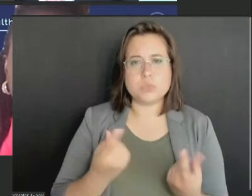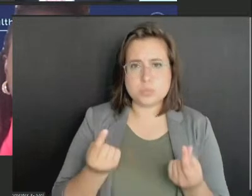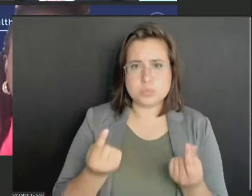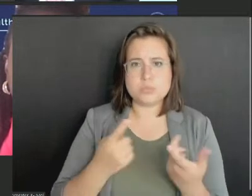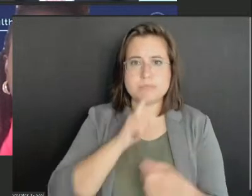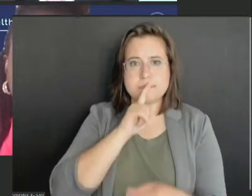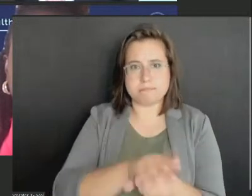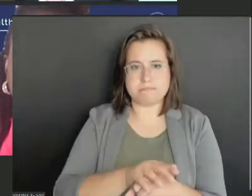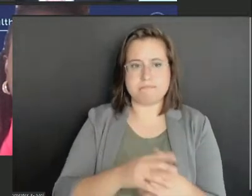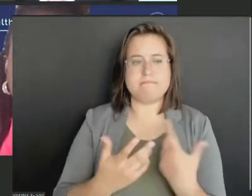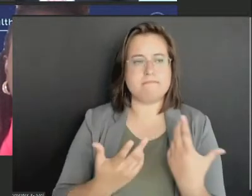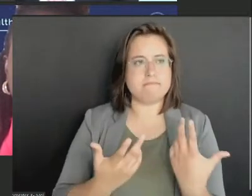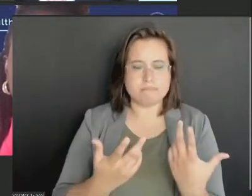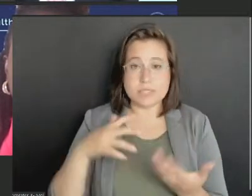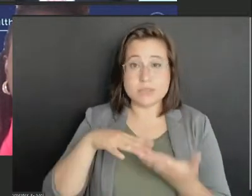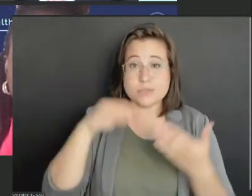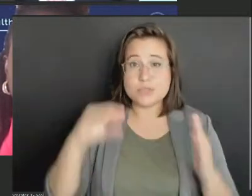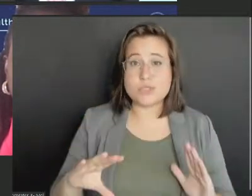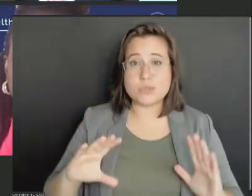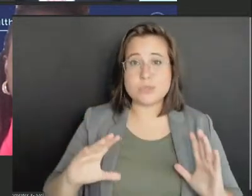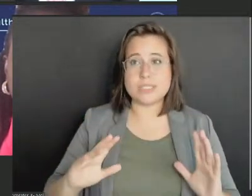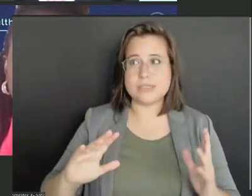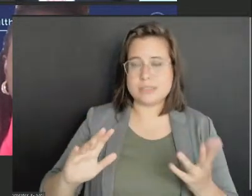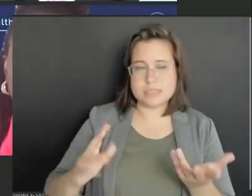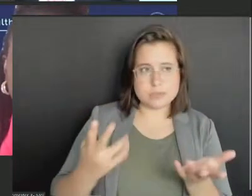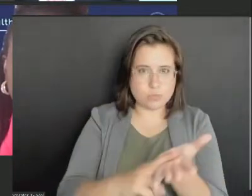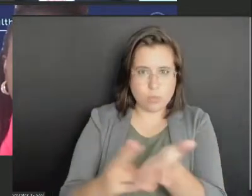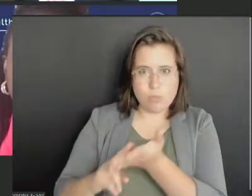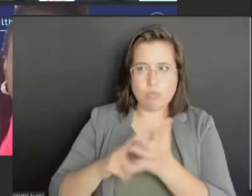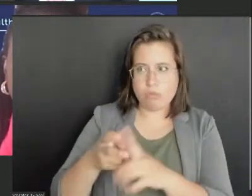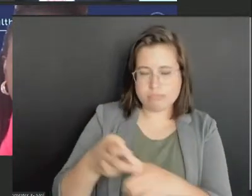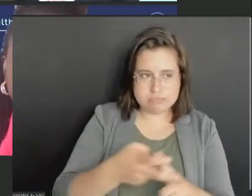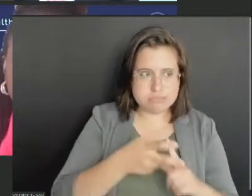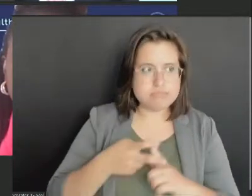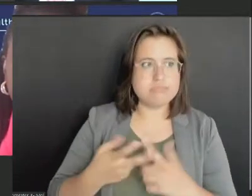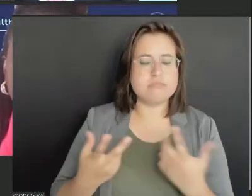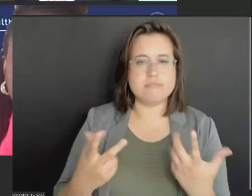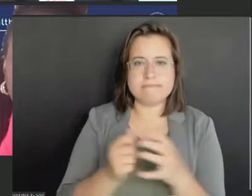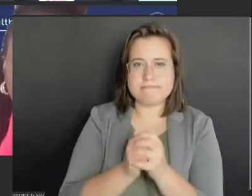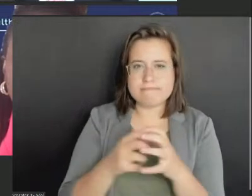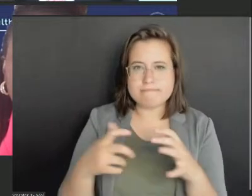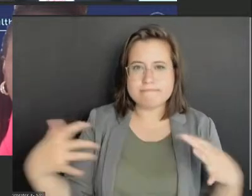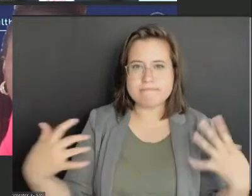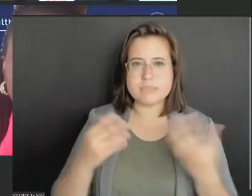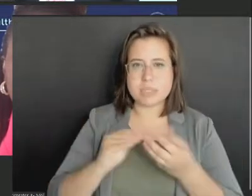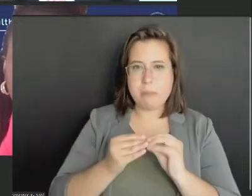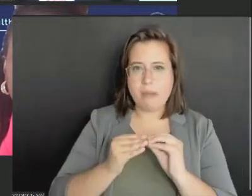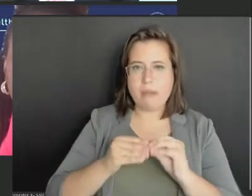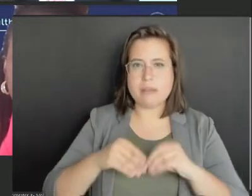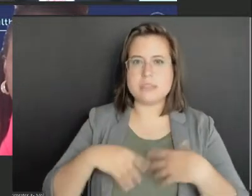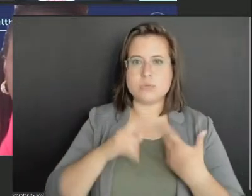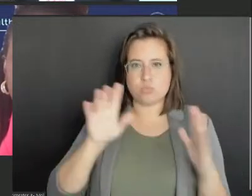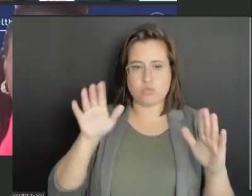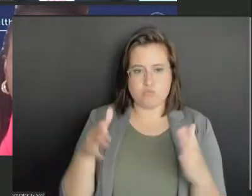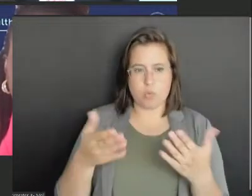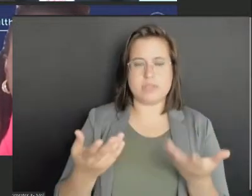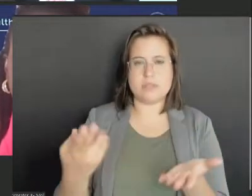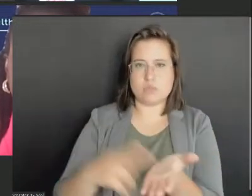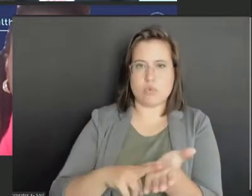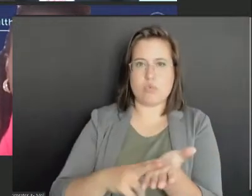going forward and opening medical schools and expand capacity, that there's a focus on enrolling minority